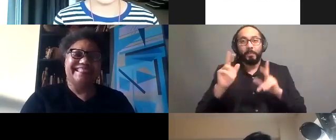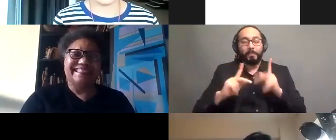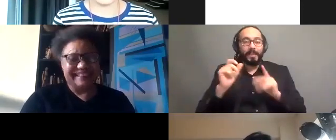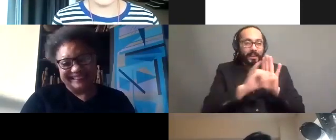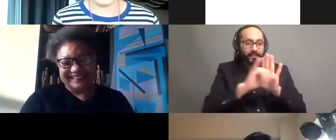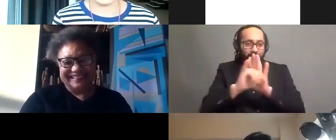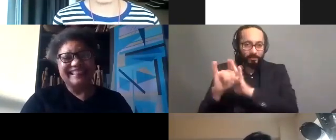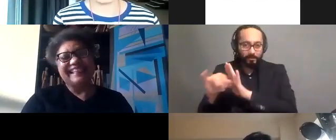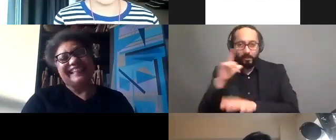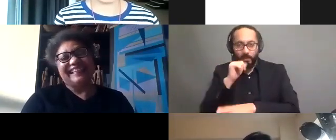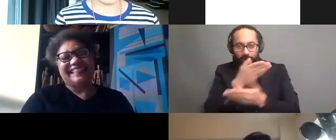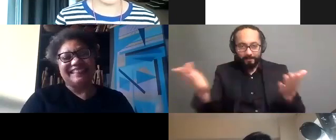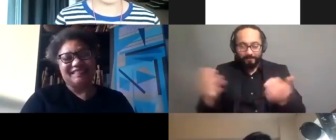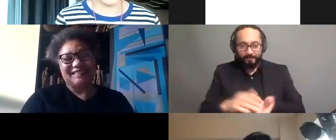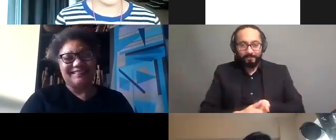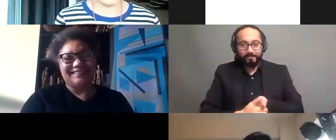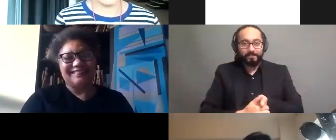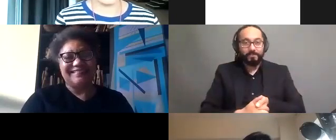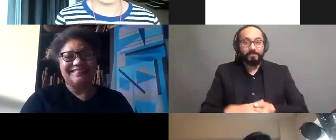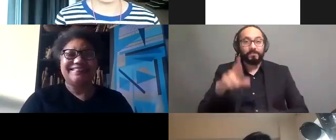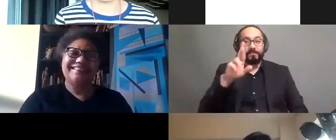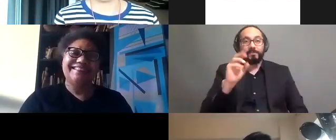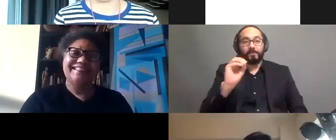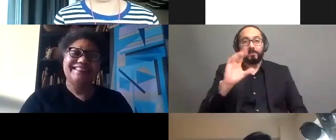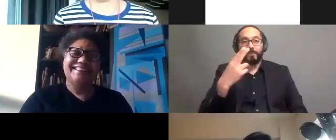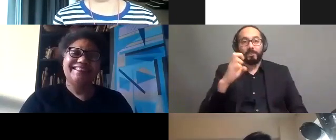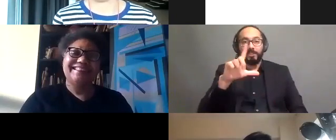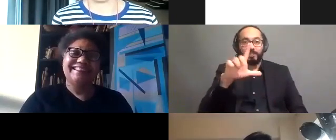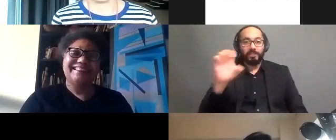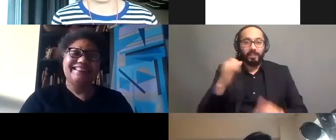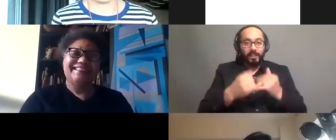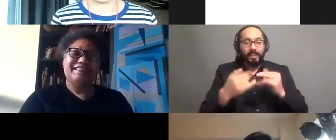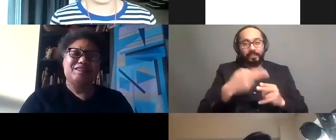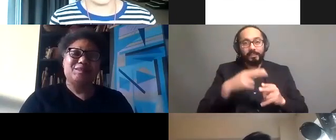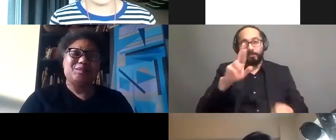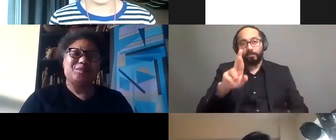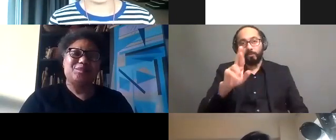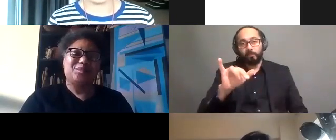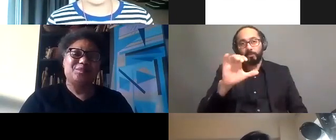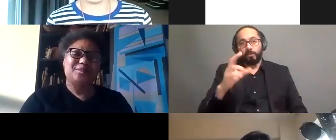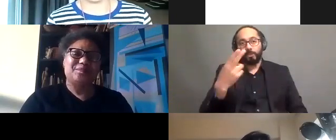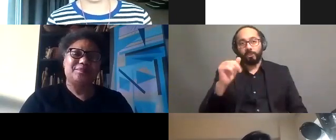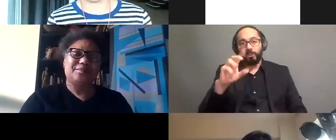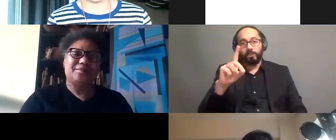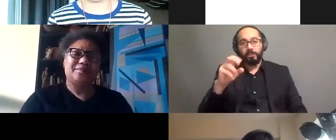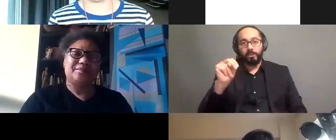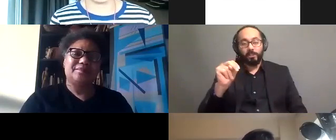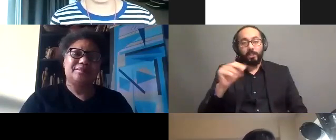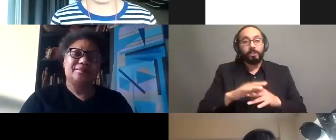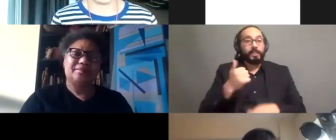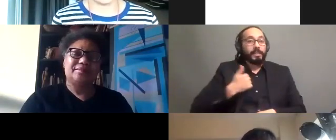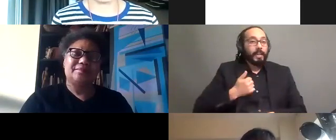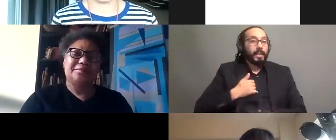who you are. We have Rochelle Richardson, and she's a Canadian Caribbean multidisciplinary